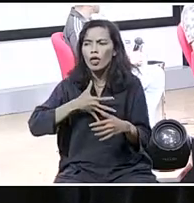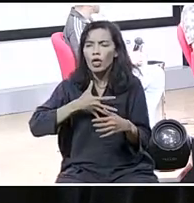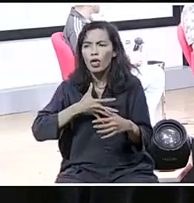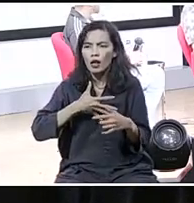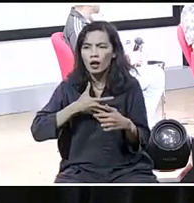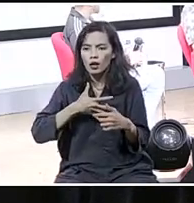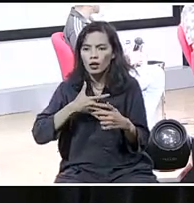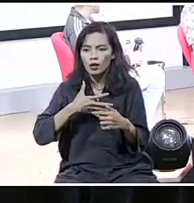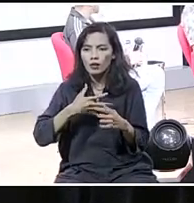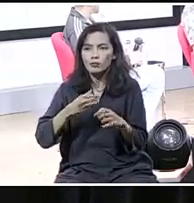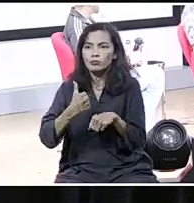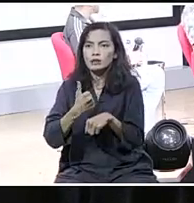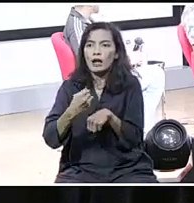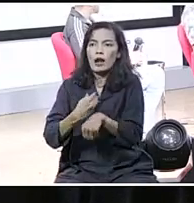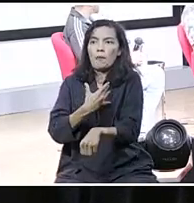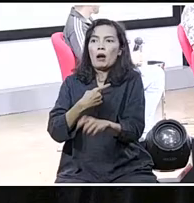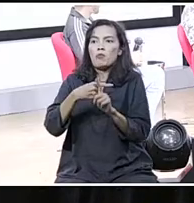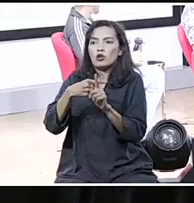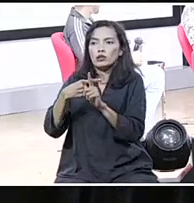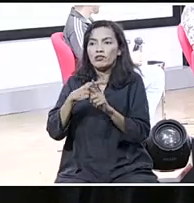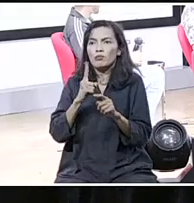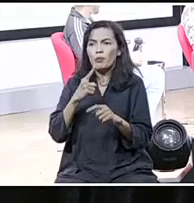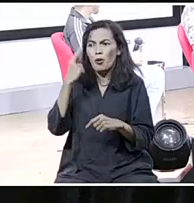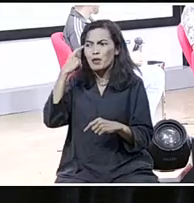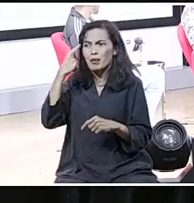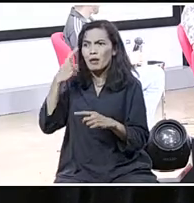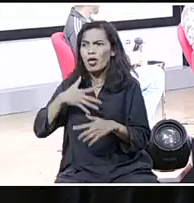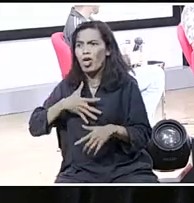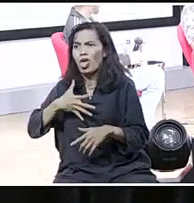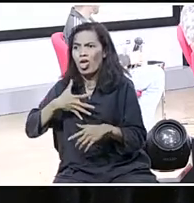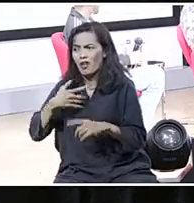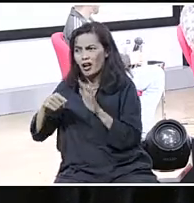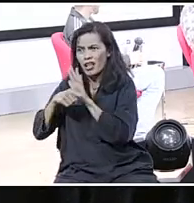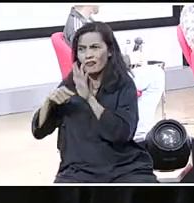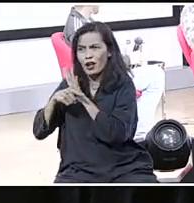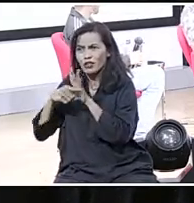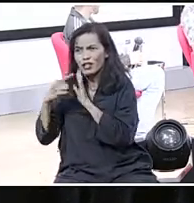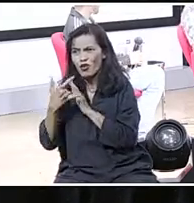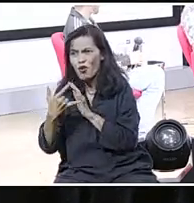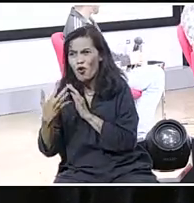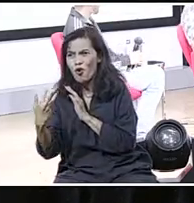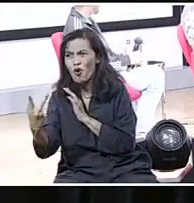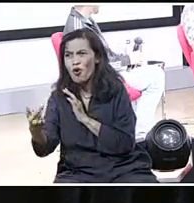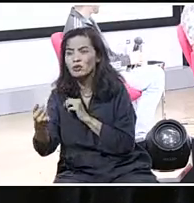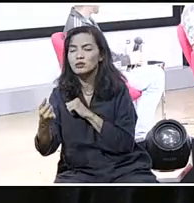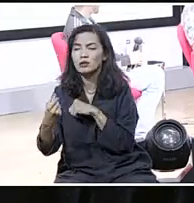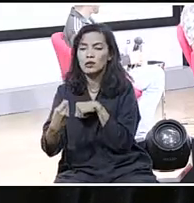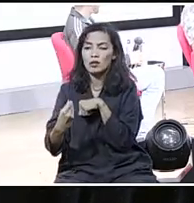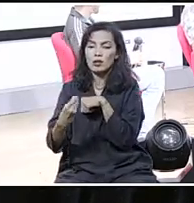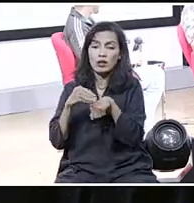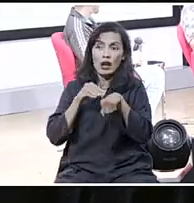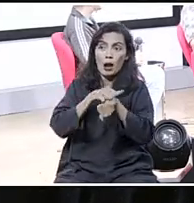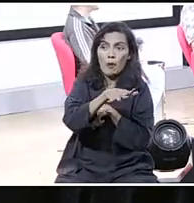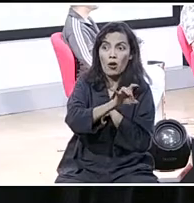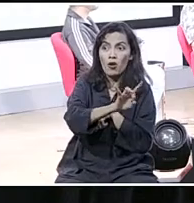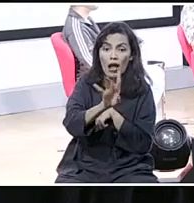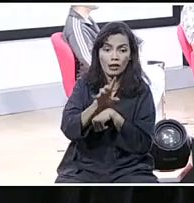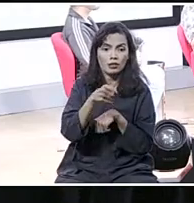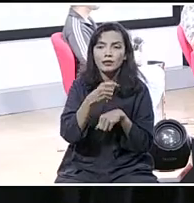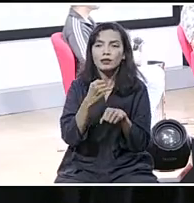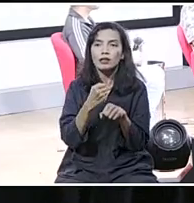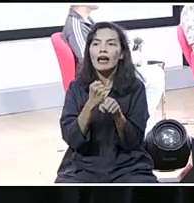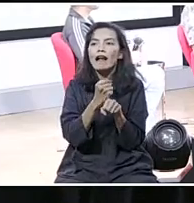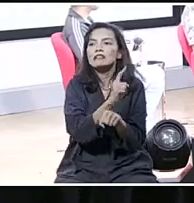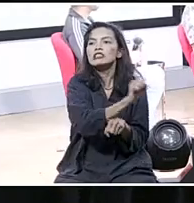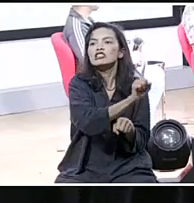have is positive. Because if you think about it, the biggest influence for for everybody is yourself, because you're always that